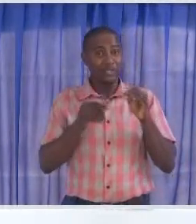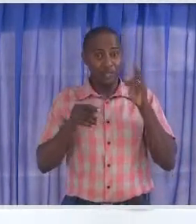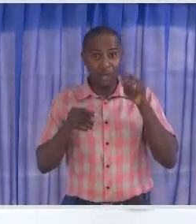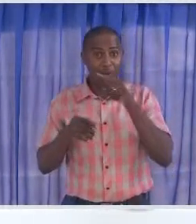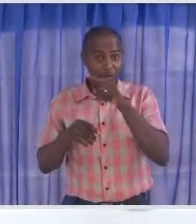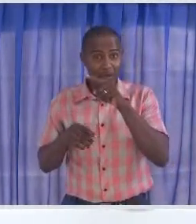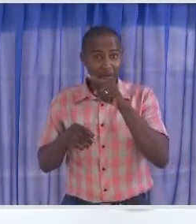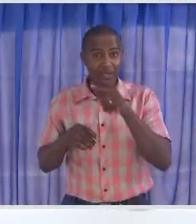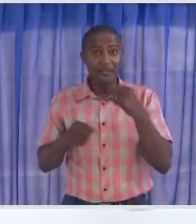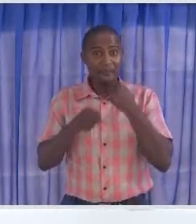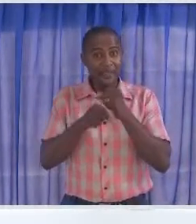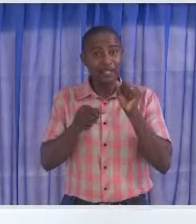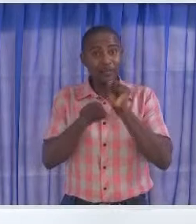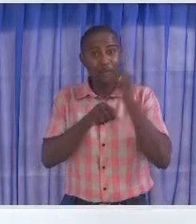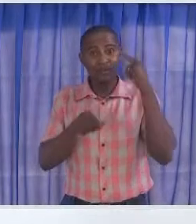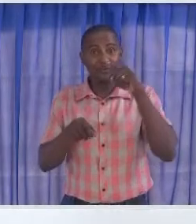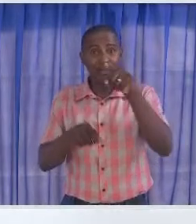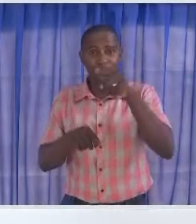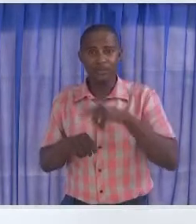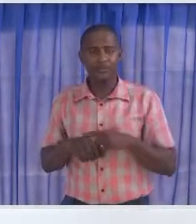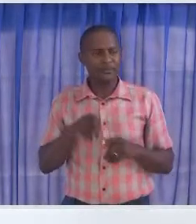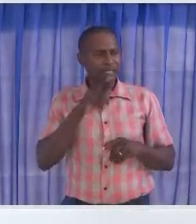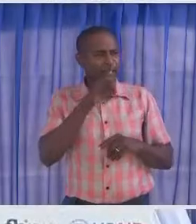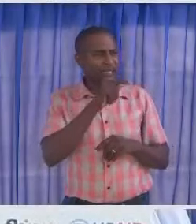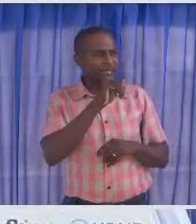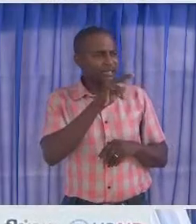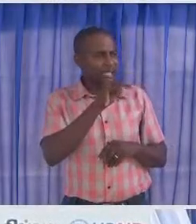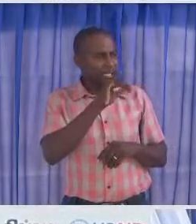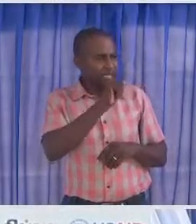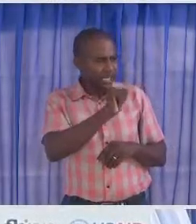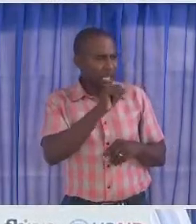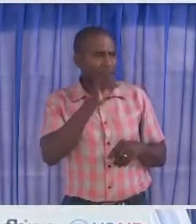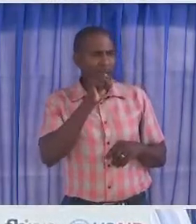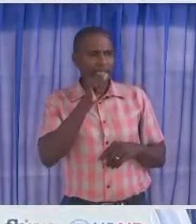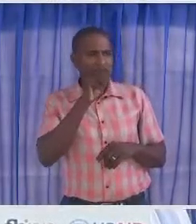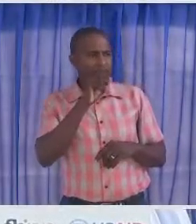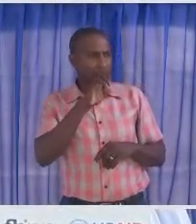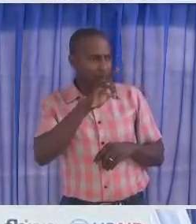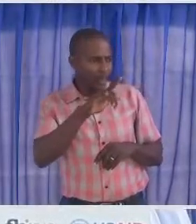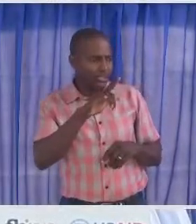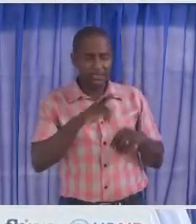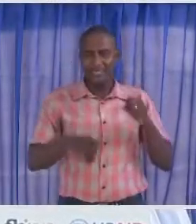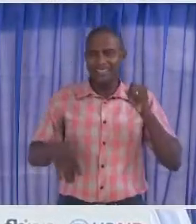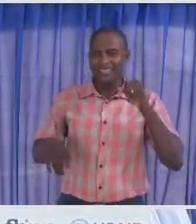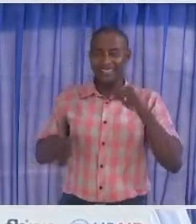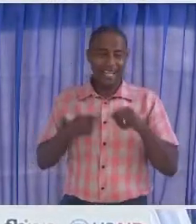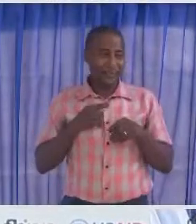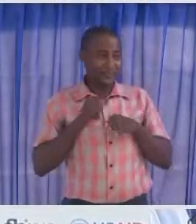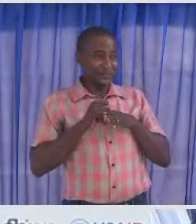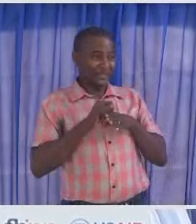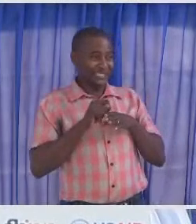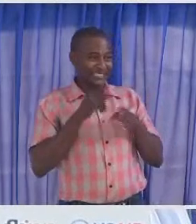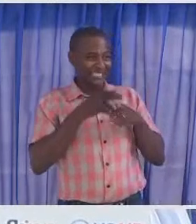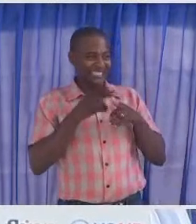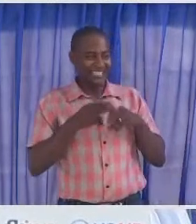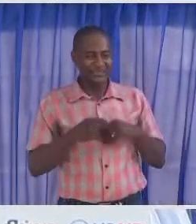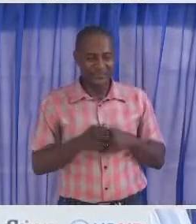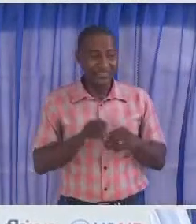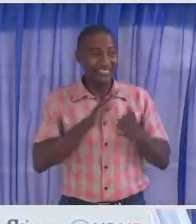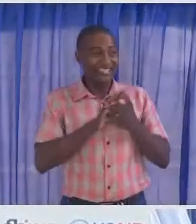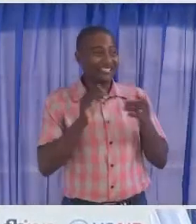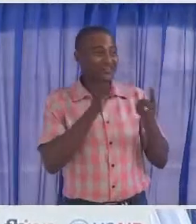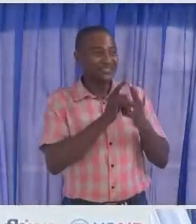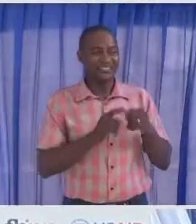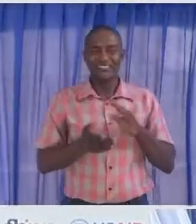you. Tiania, is it Tiania Samuels? Yes, I was practicing the name just before. It's so nice to meet you. Thank you